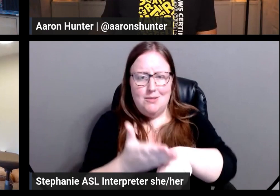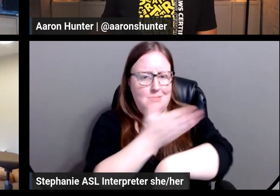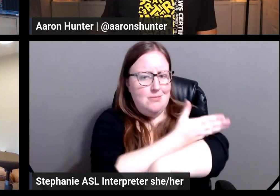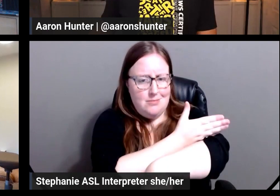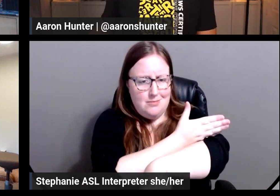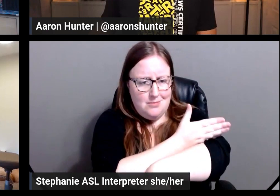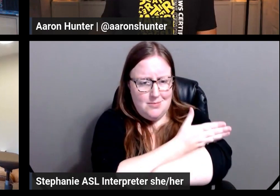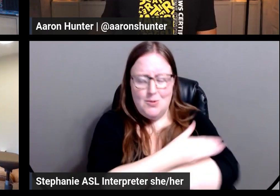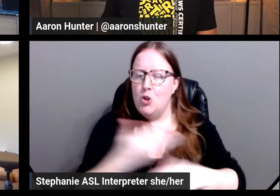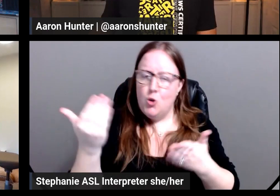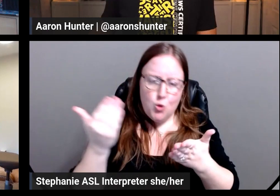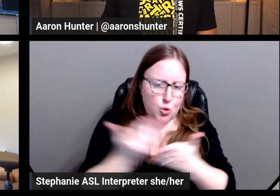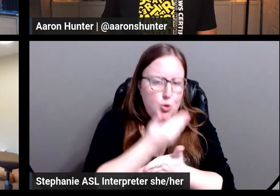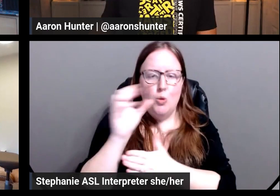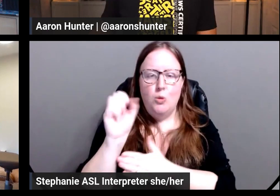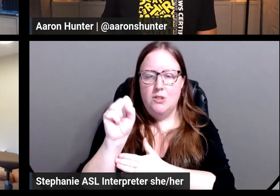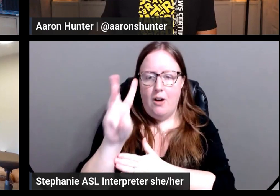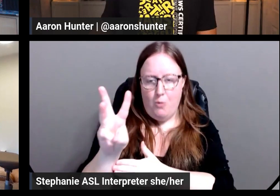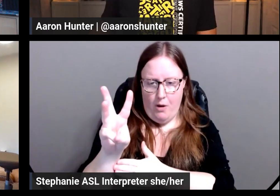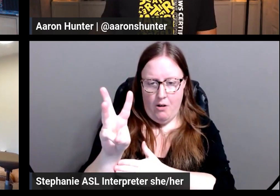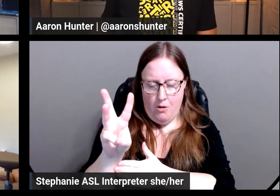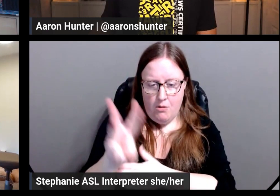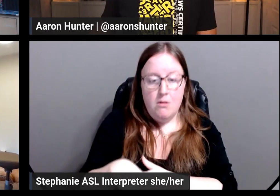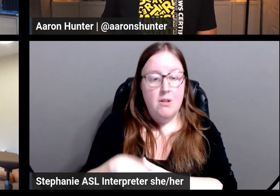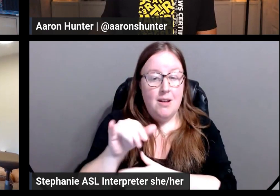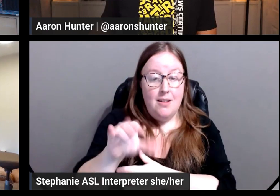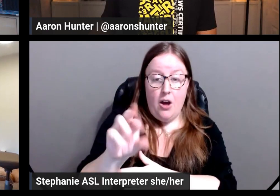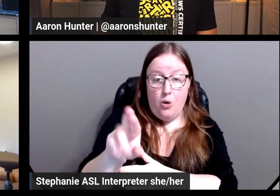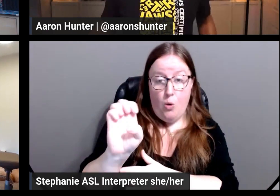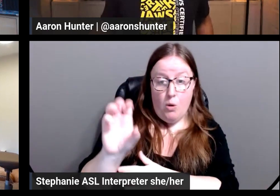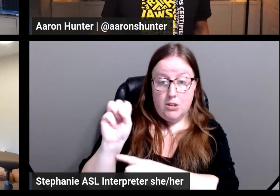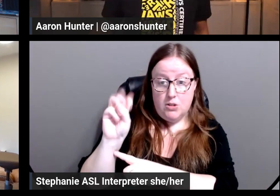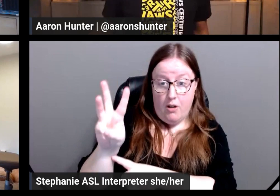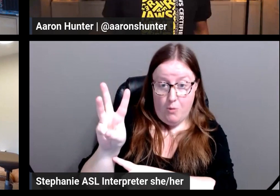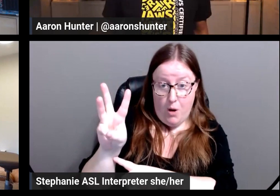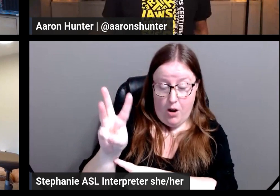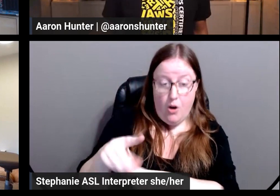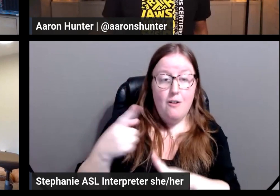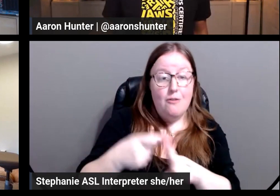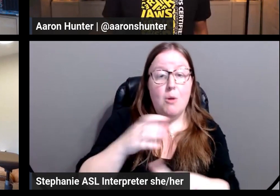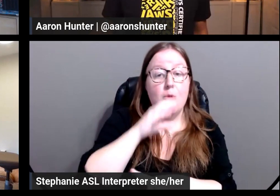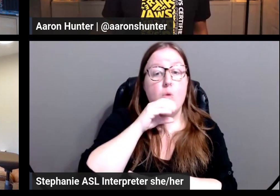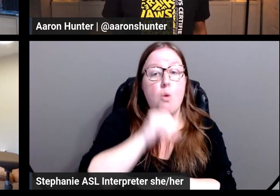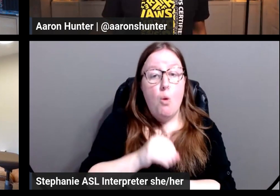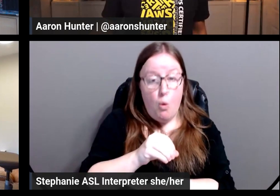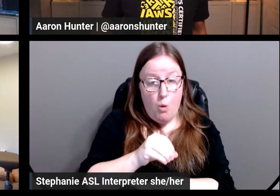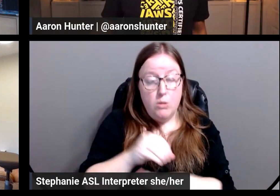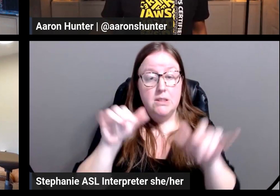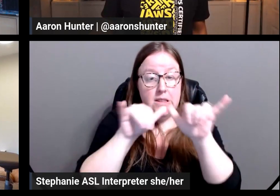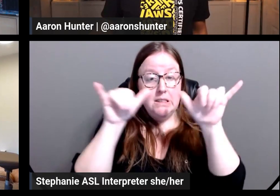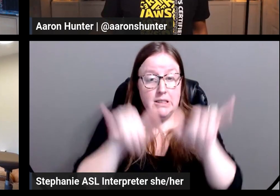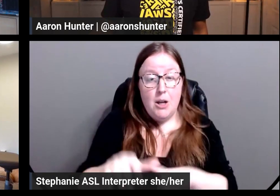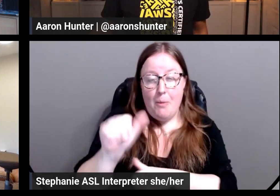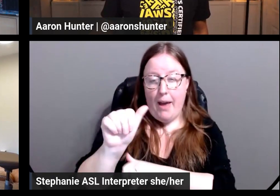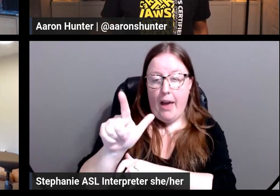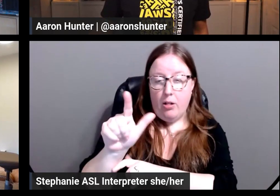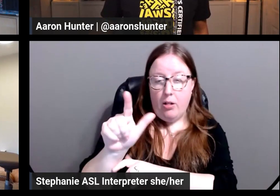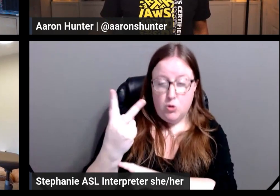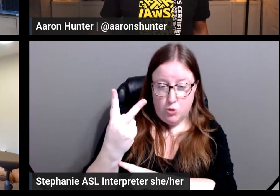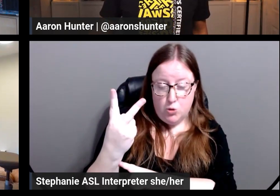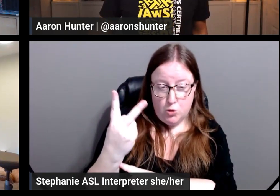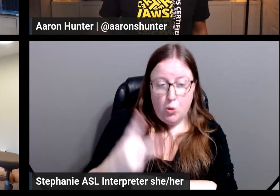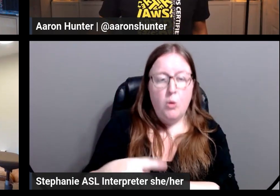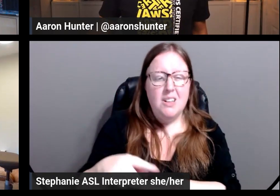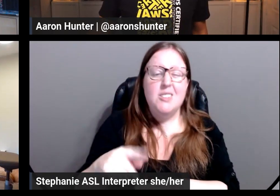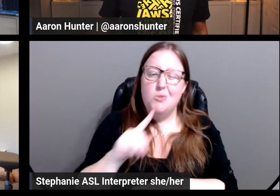fresh software. The core software of our older distributions, AL2, starting to